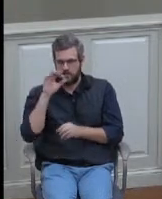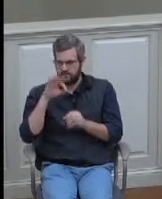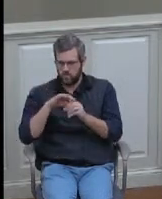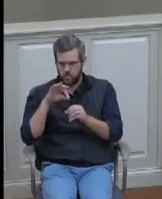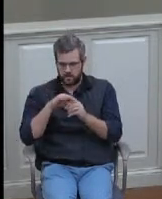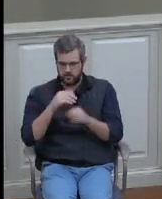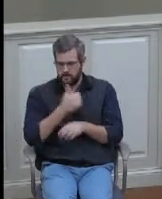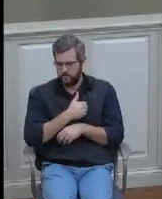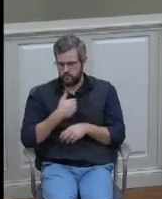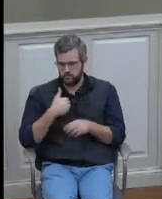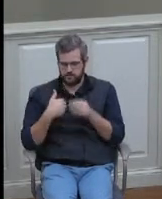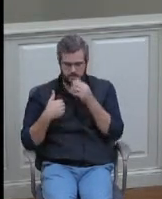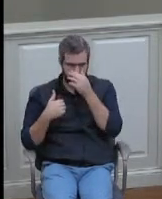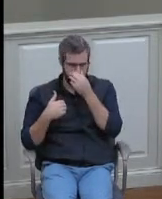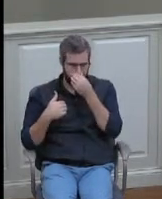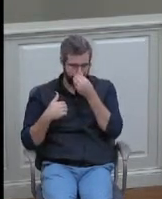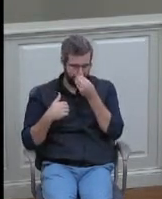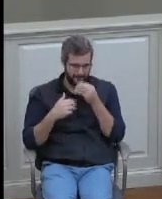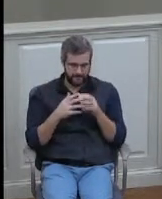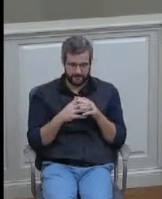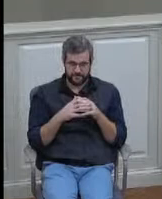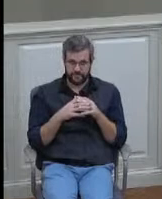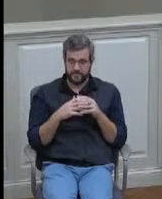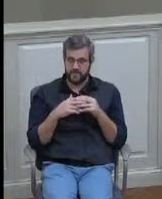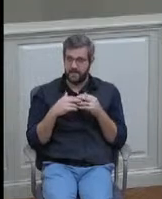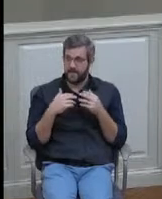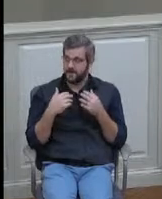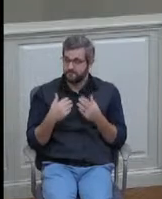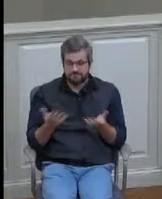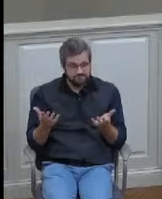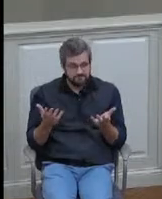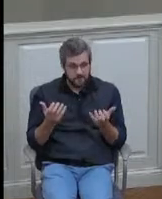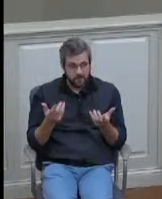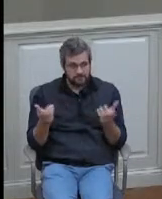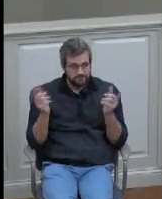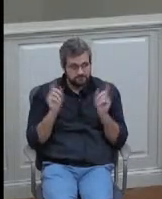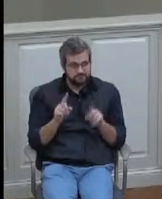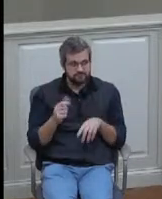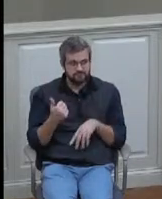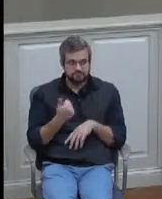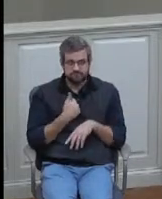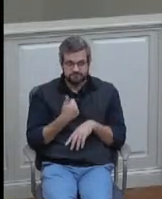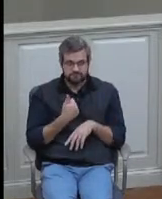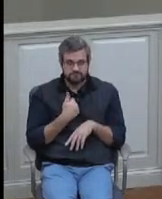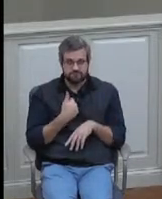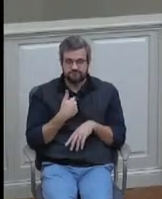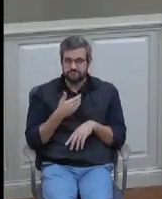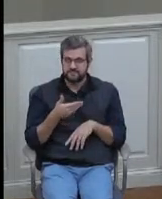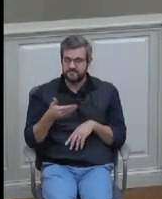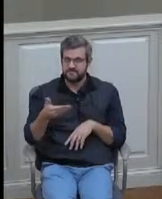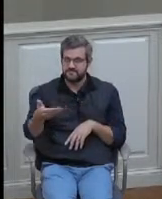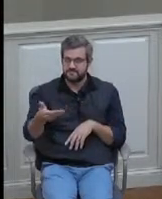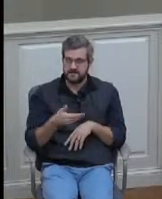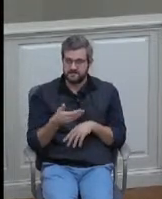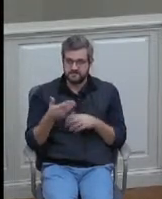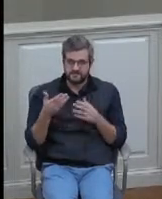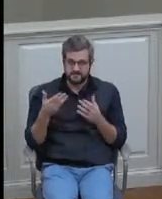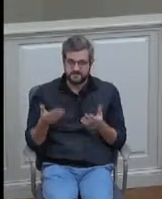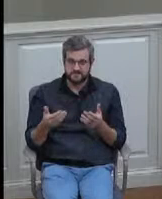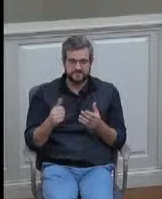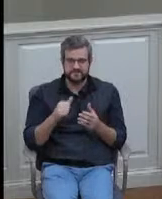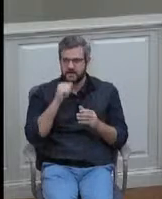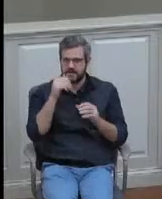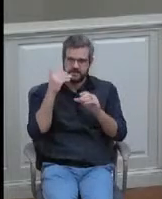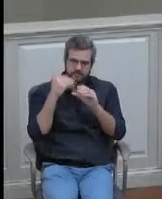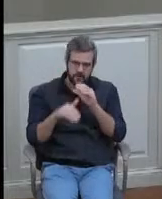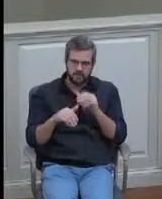Foundation. And we just wanted to come here personally and extend the invitation, not in an email